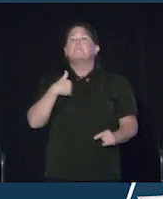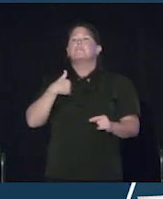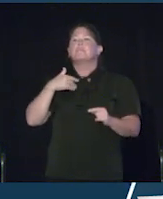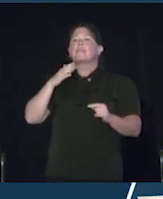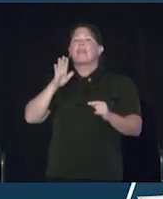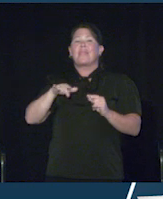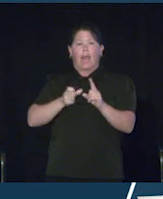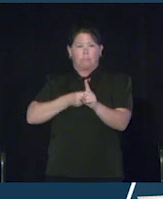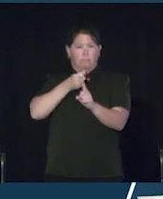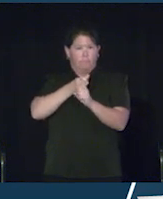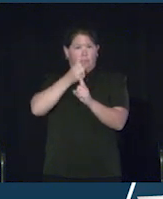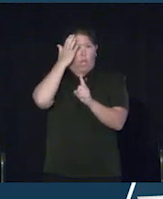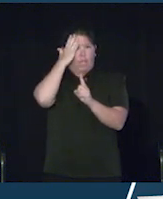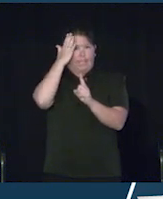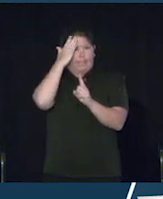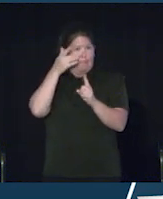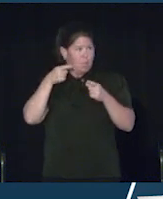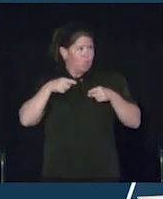childhood or